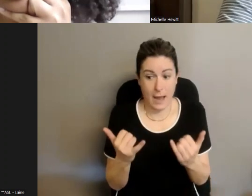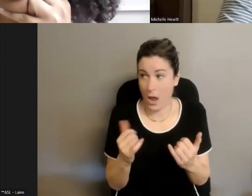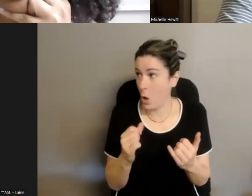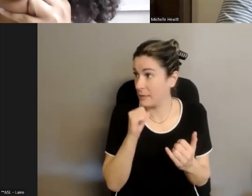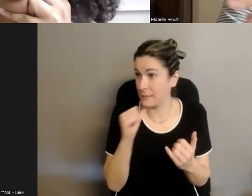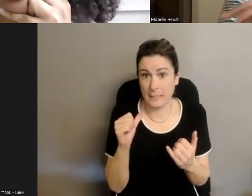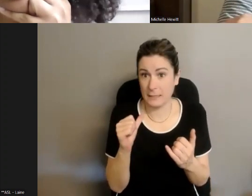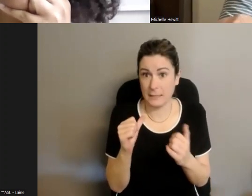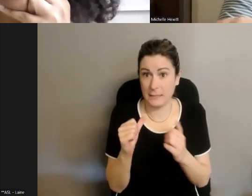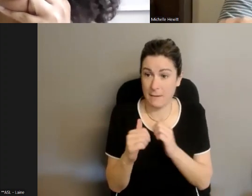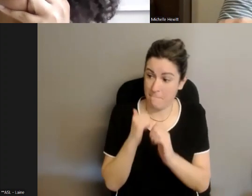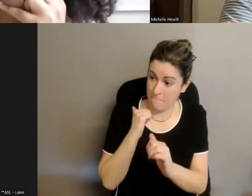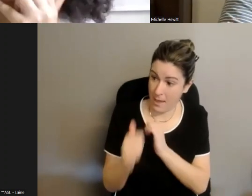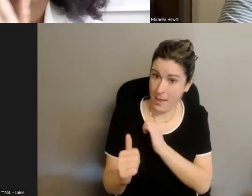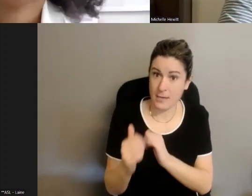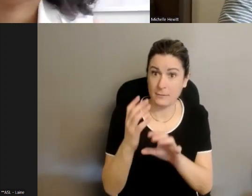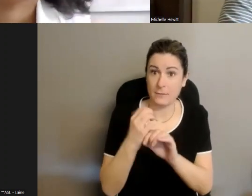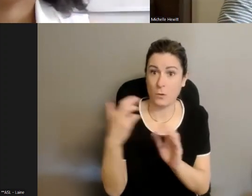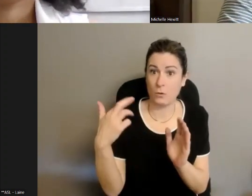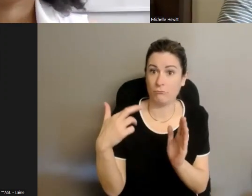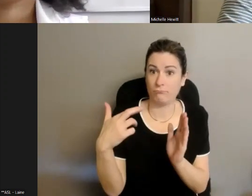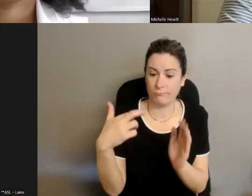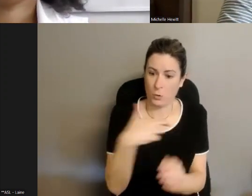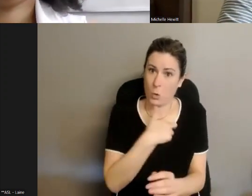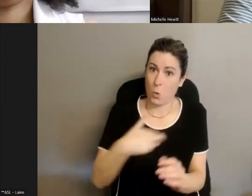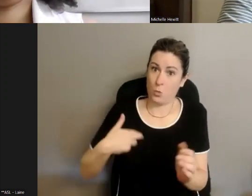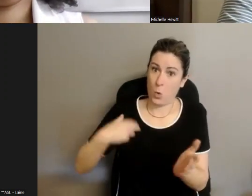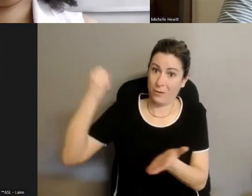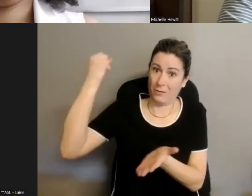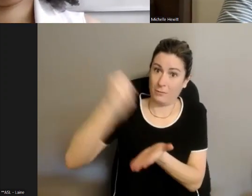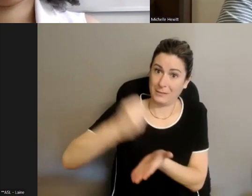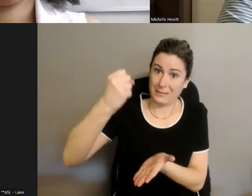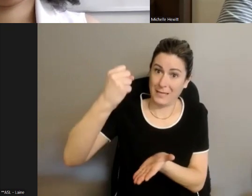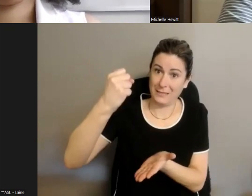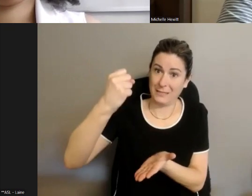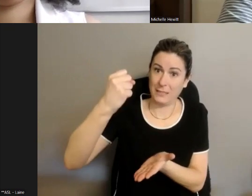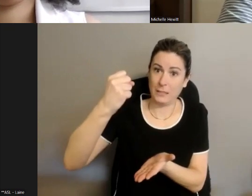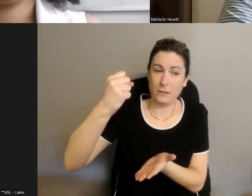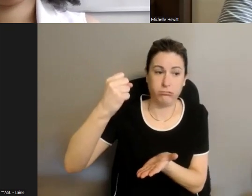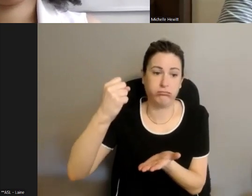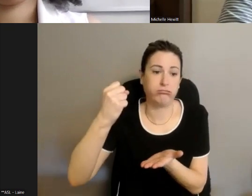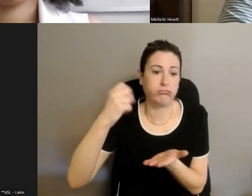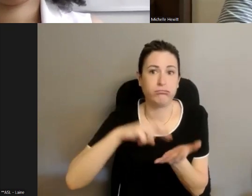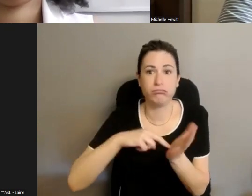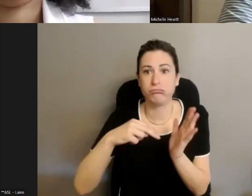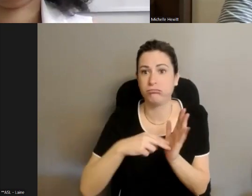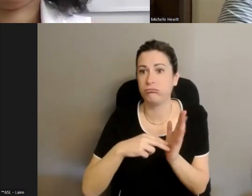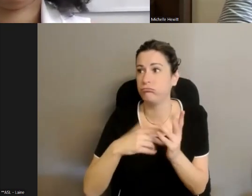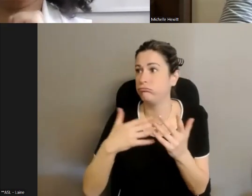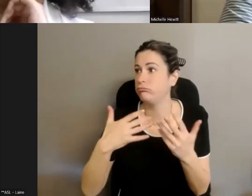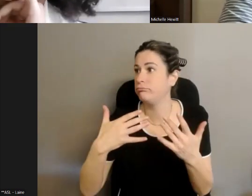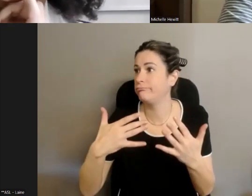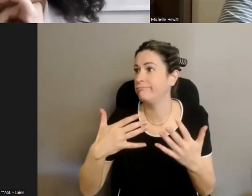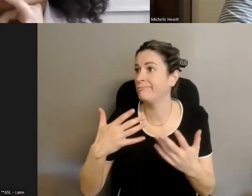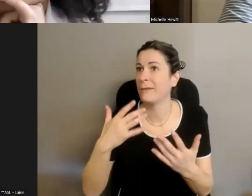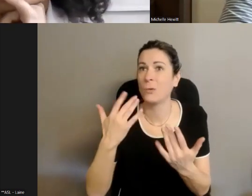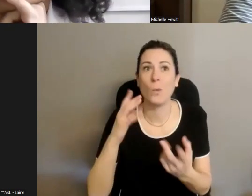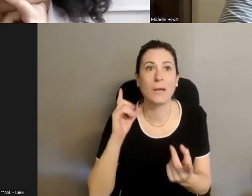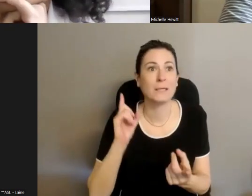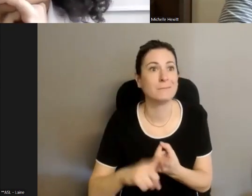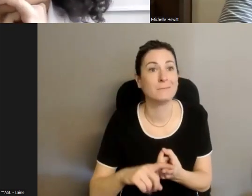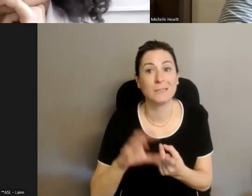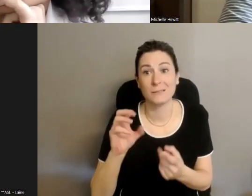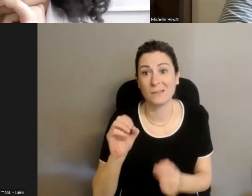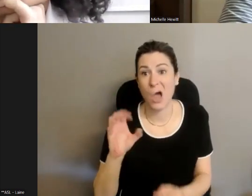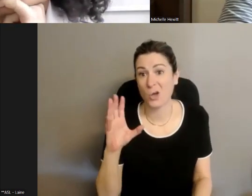the fall, till after the throne speech. So we could be looking at October by the time they actually settle down to, you know,